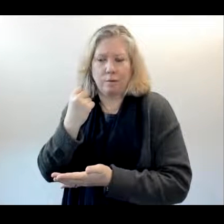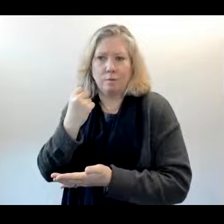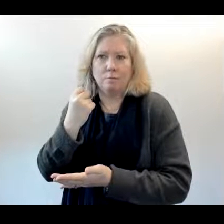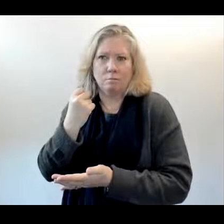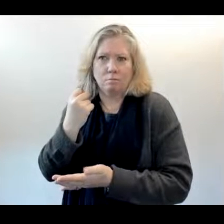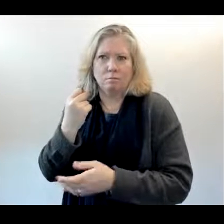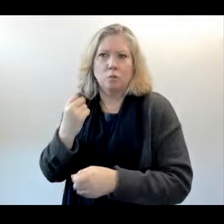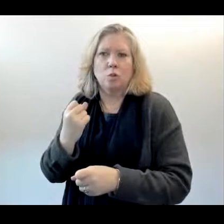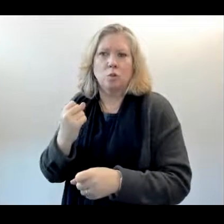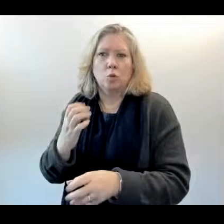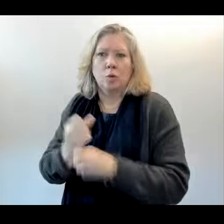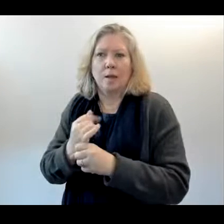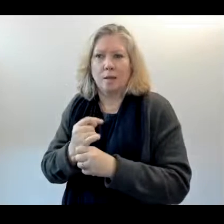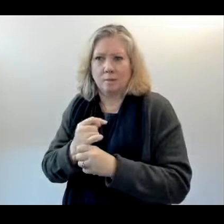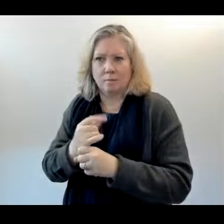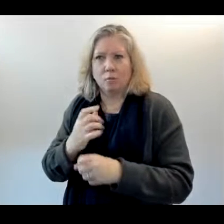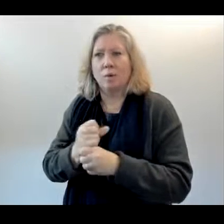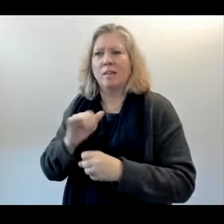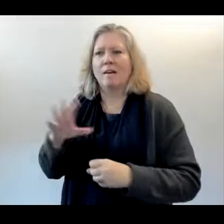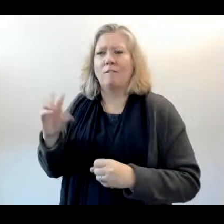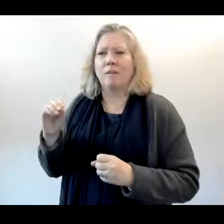Neighborhood $50 million grant.